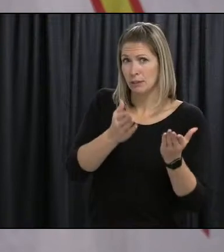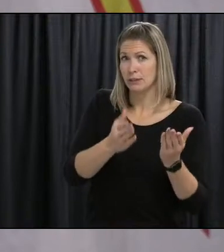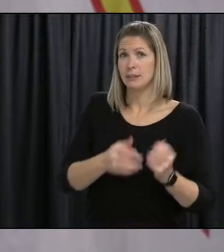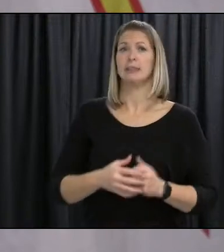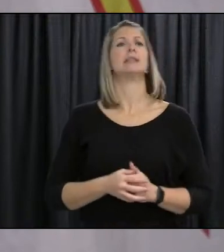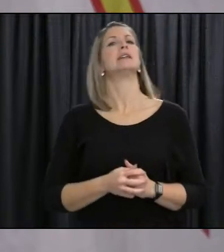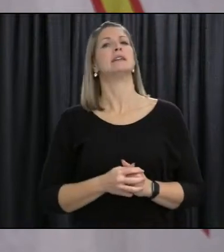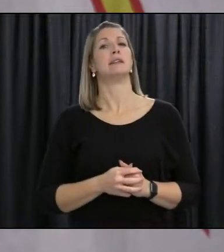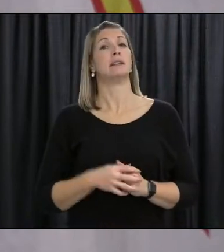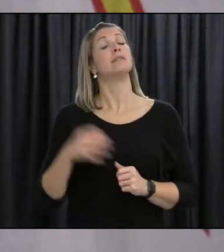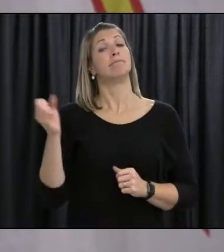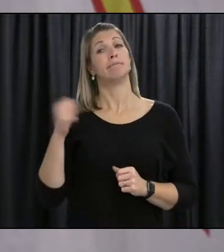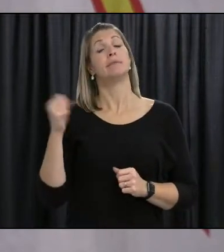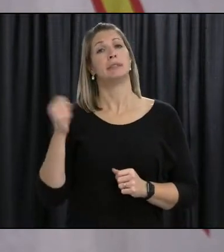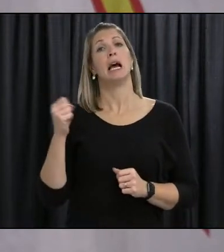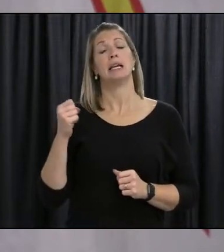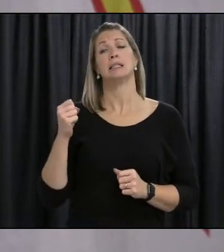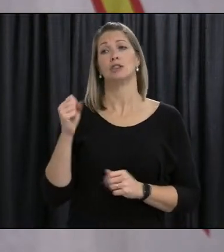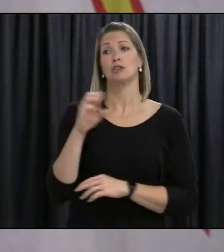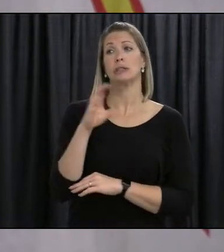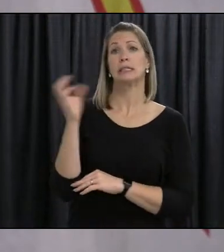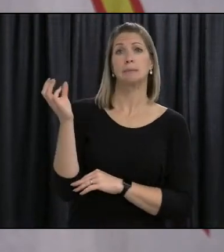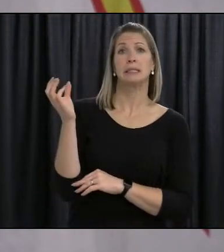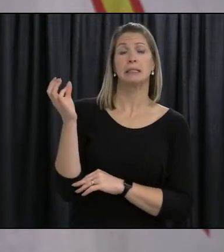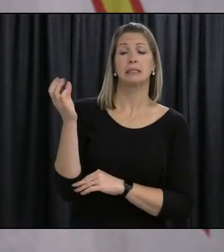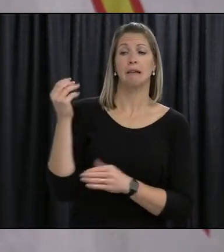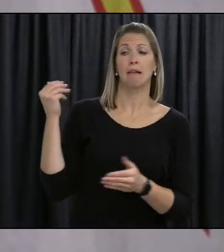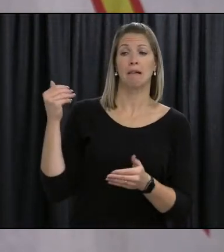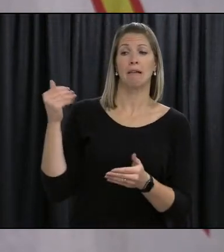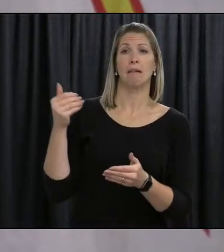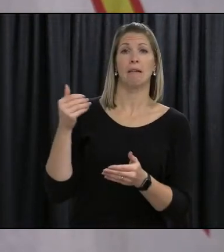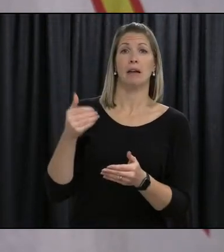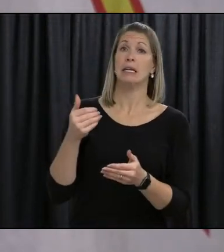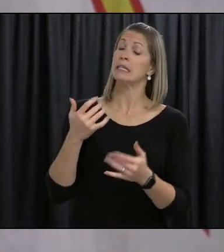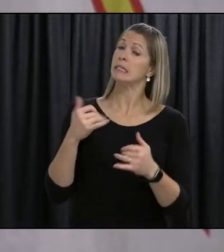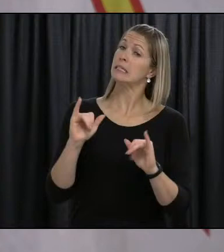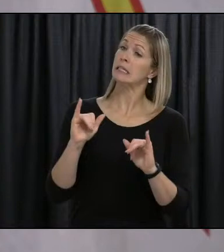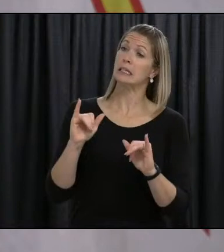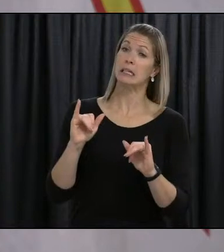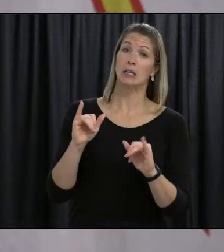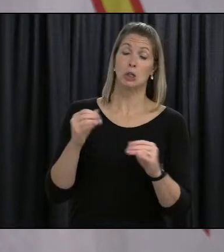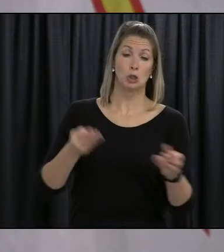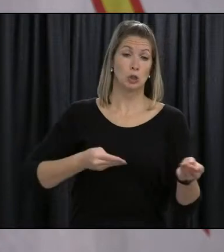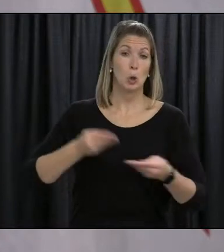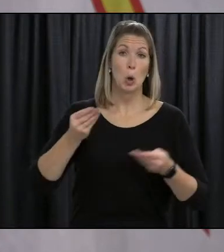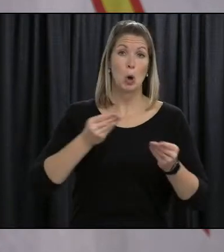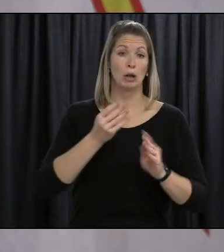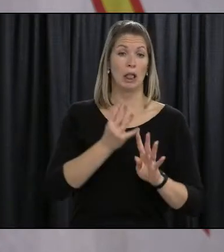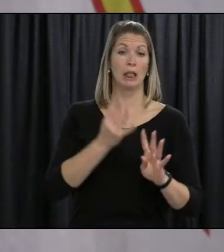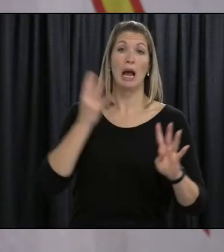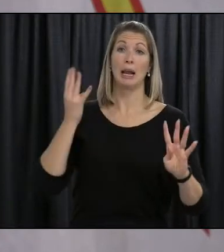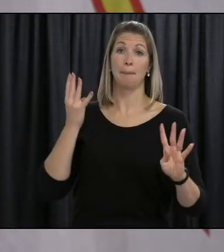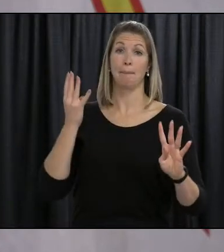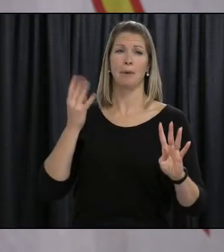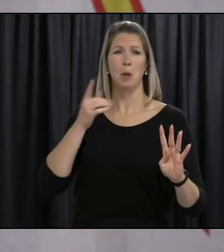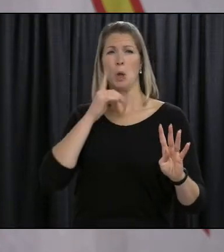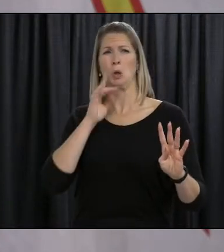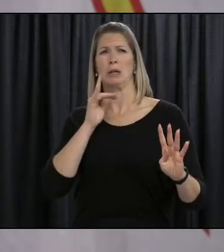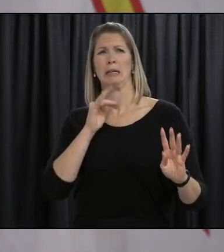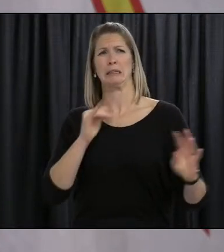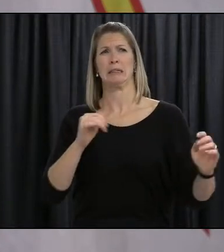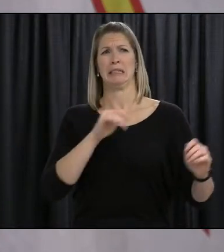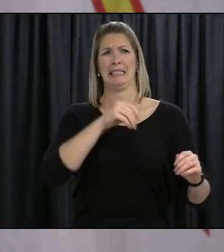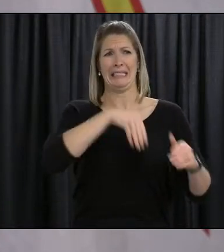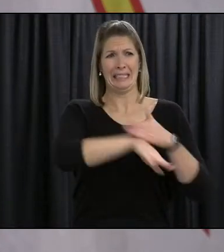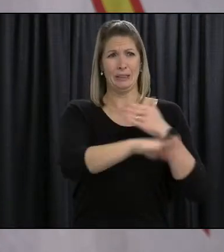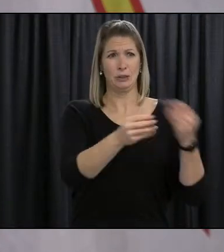of Christmas, we would still recommend that public health measures be followed. So if you're in a store and there appears to be too many people in